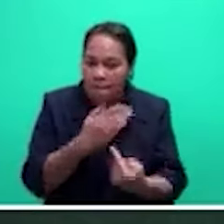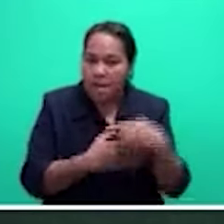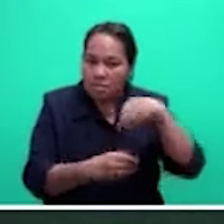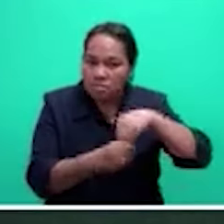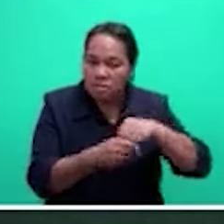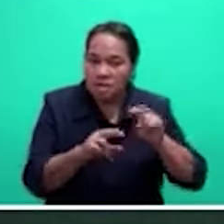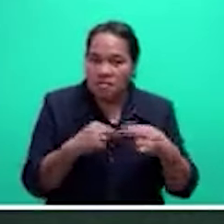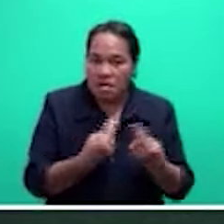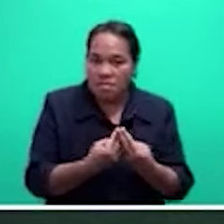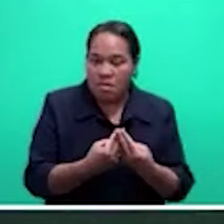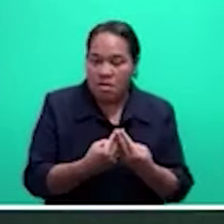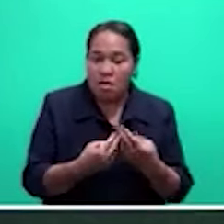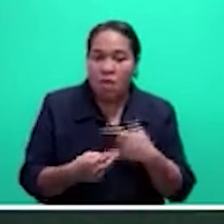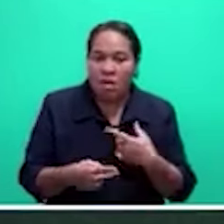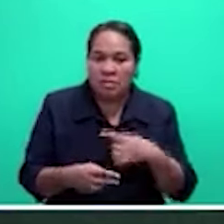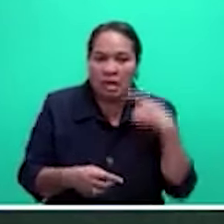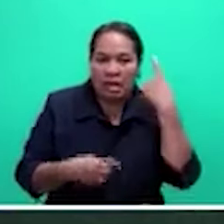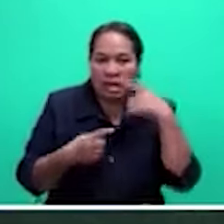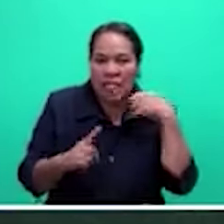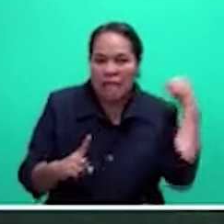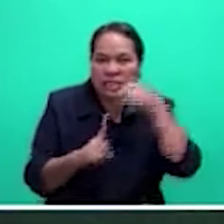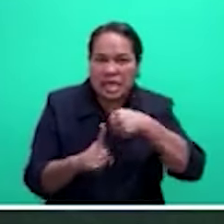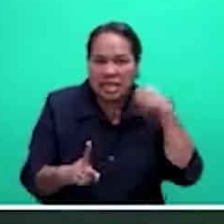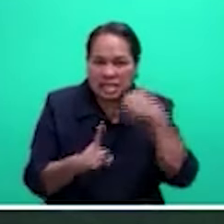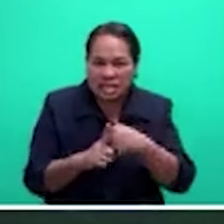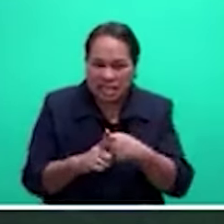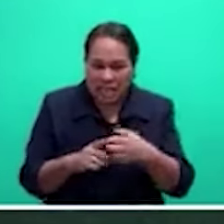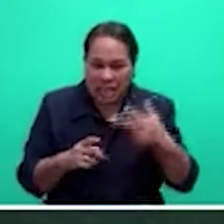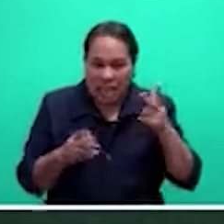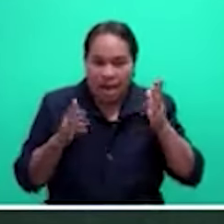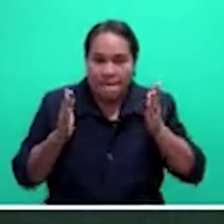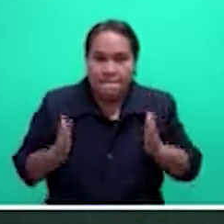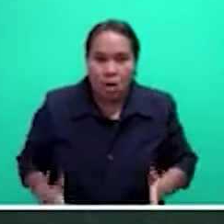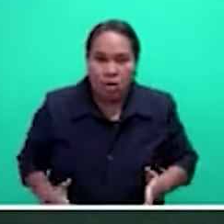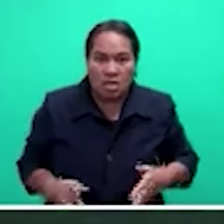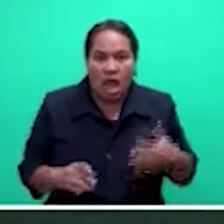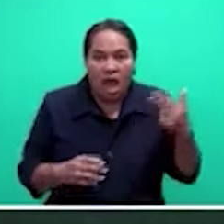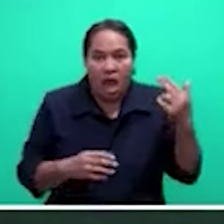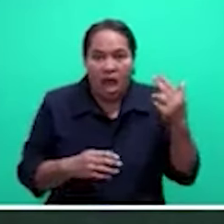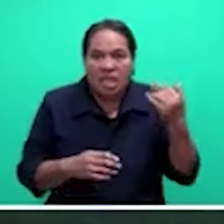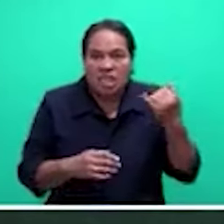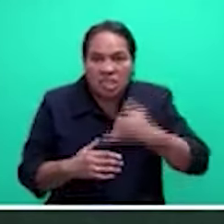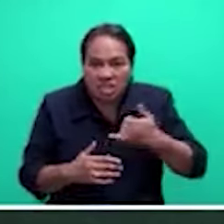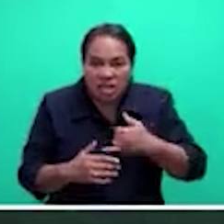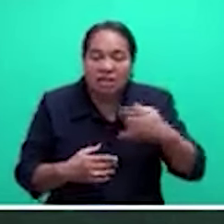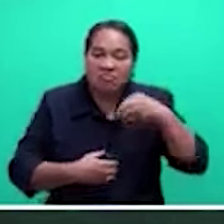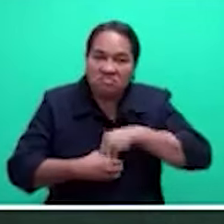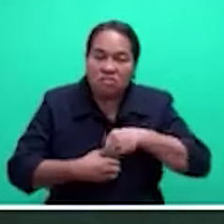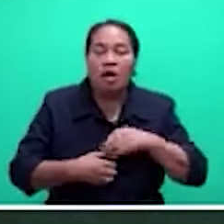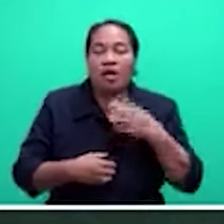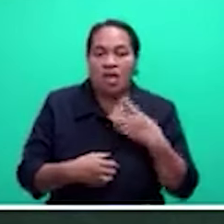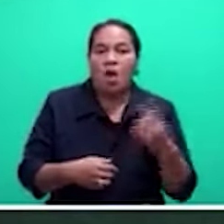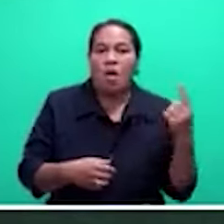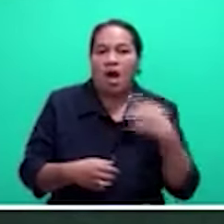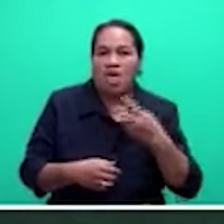also worrying that assault causing actual bodily harm cases involving women increased from 139 cases